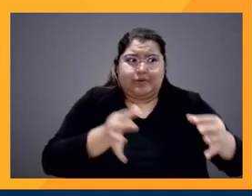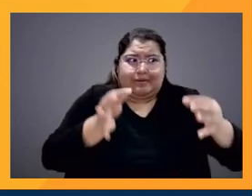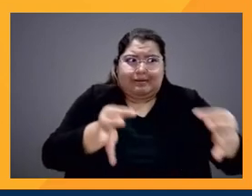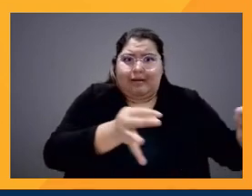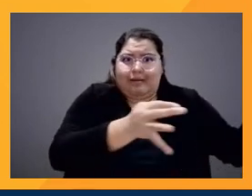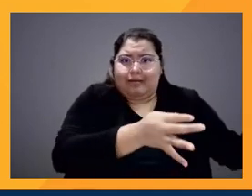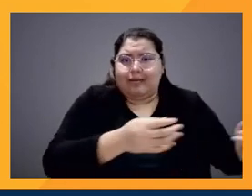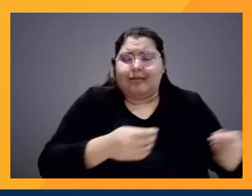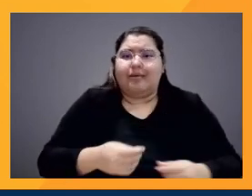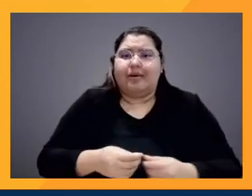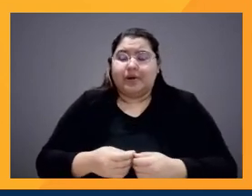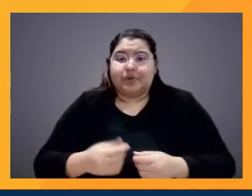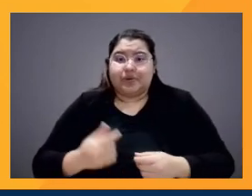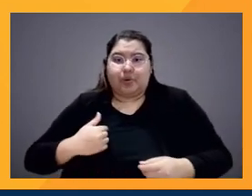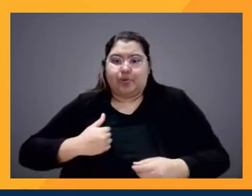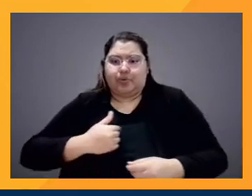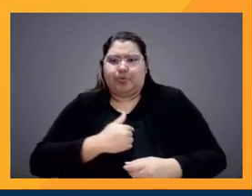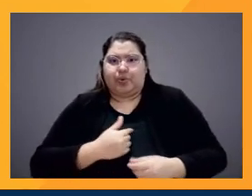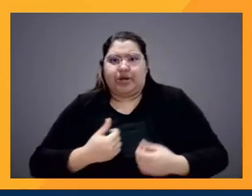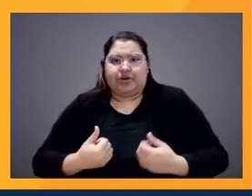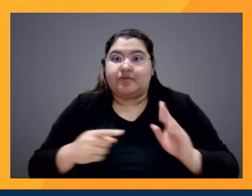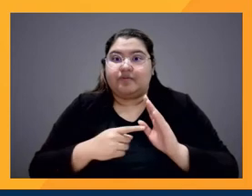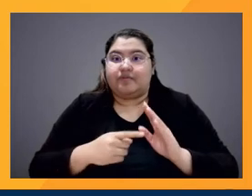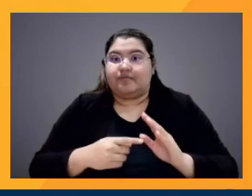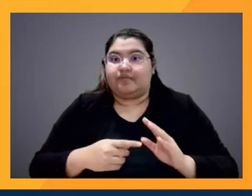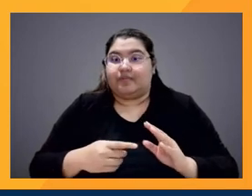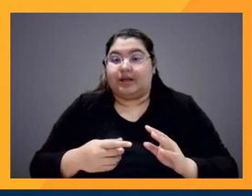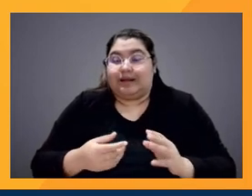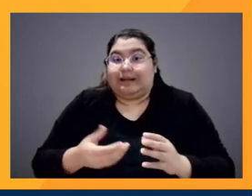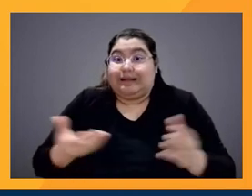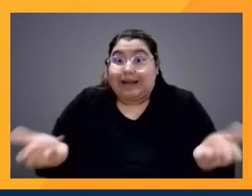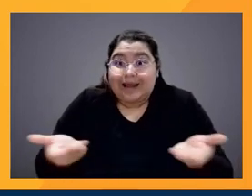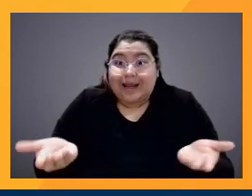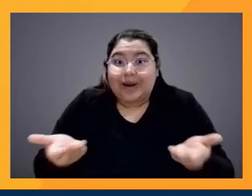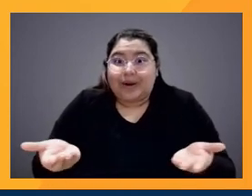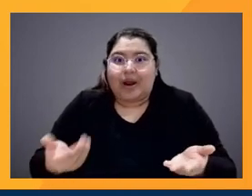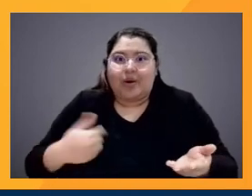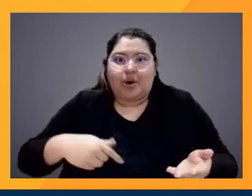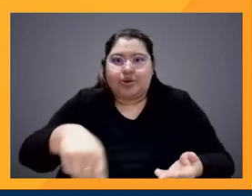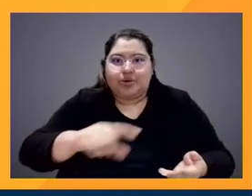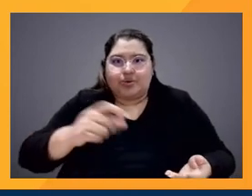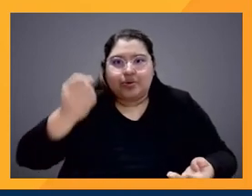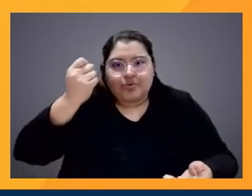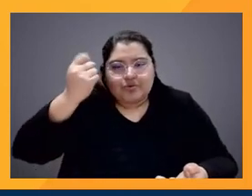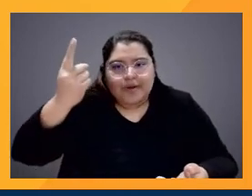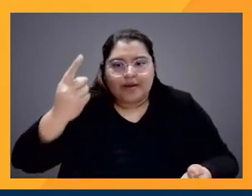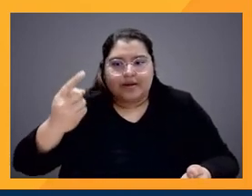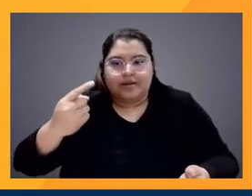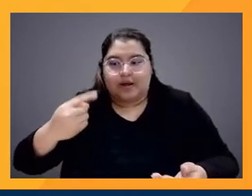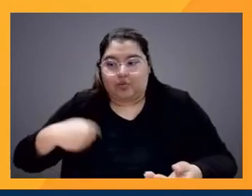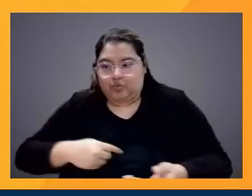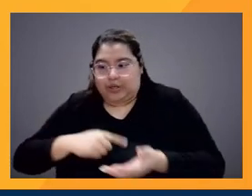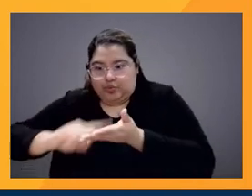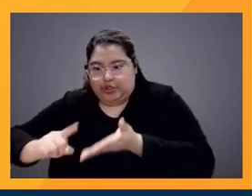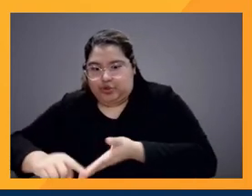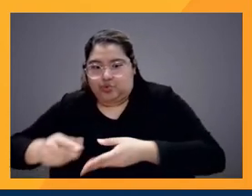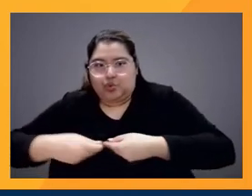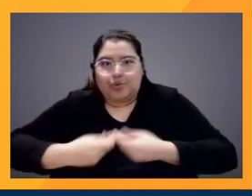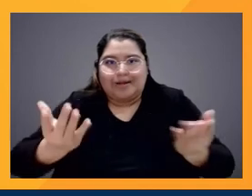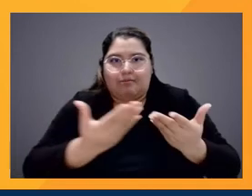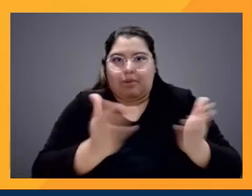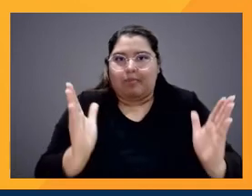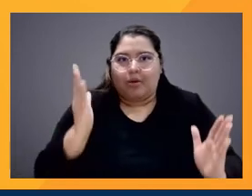Just to give a few closing remarks, anything that's weighing on your mind about this topic that you think we either didn't hit or you think people should be